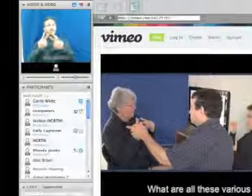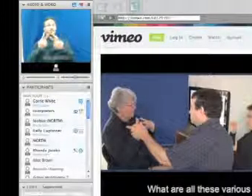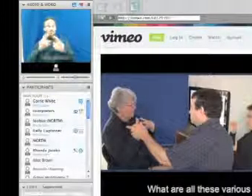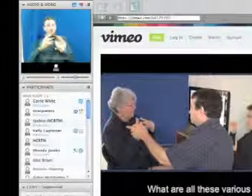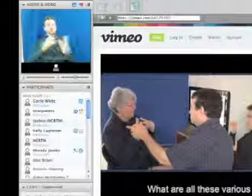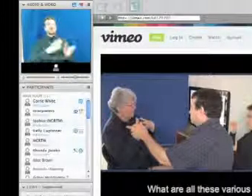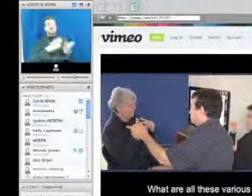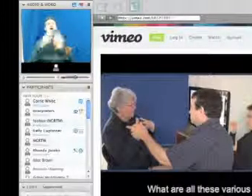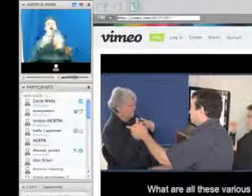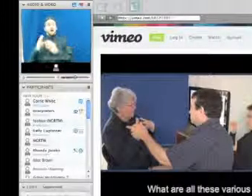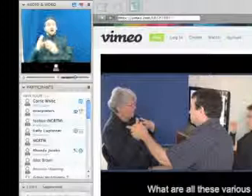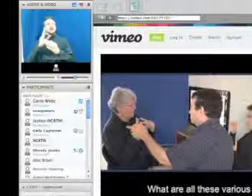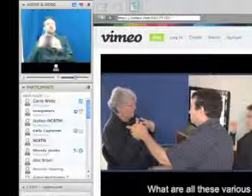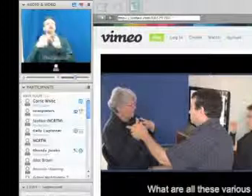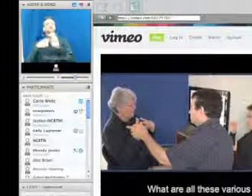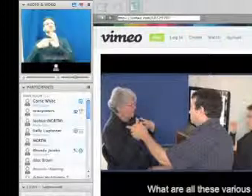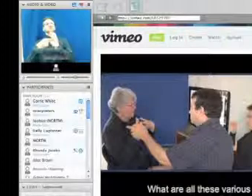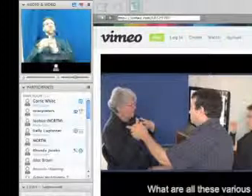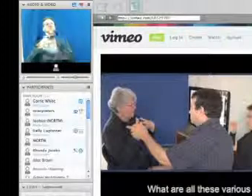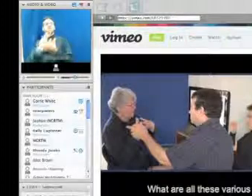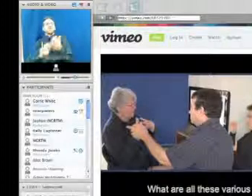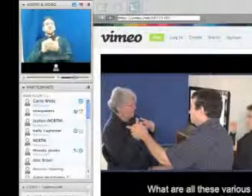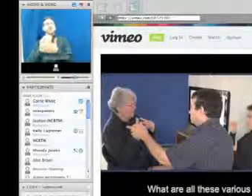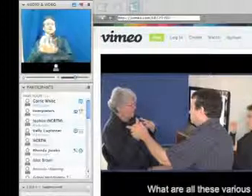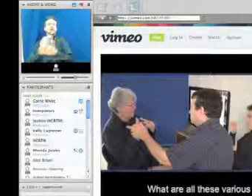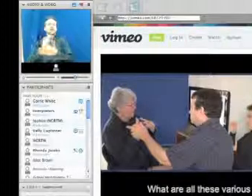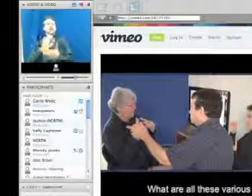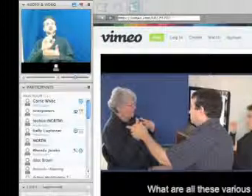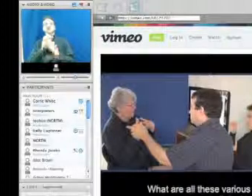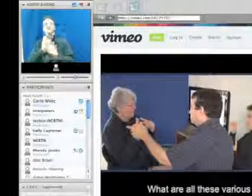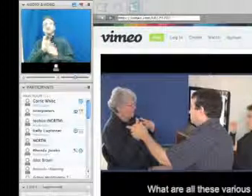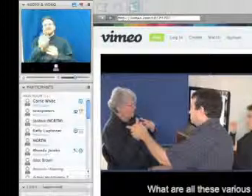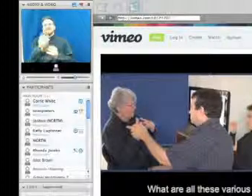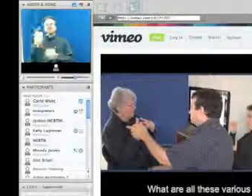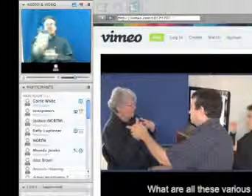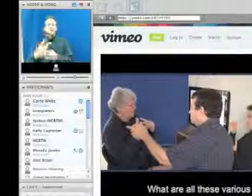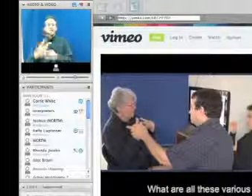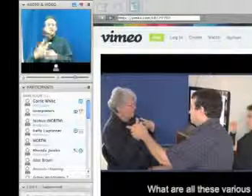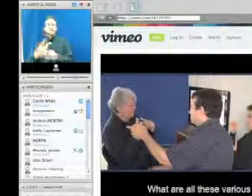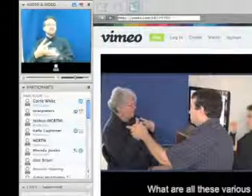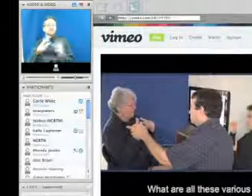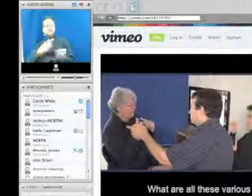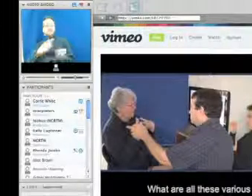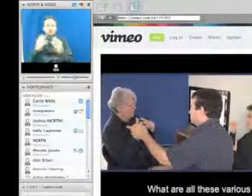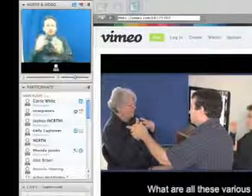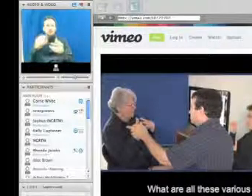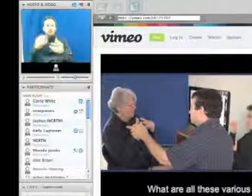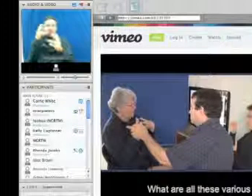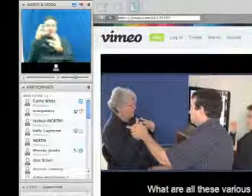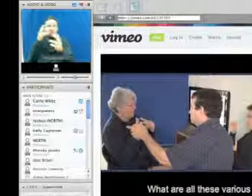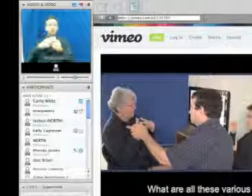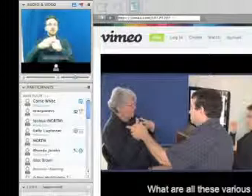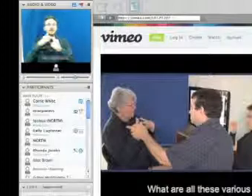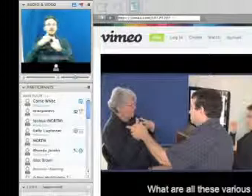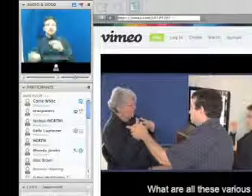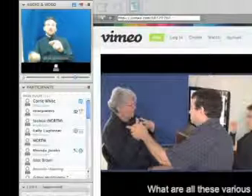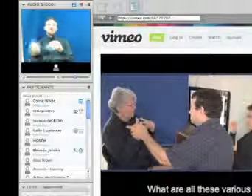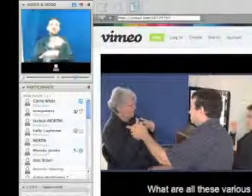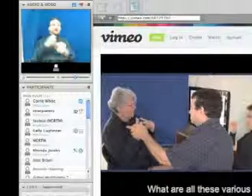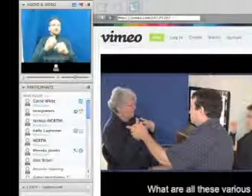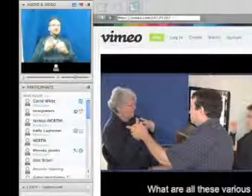prep, and then we'll go back and give it a try a little bit.